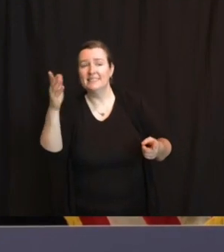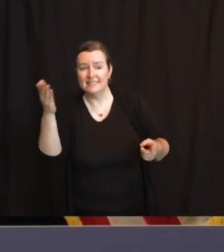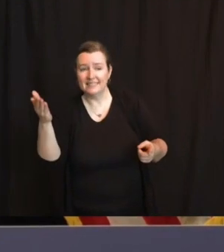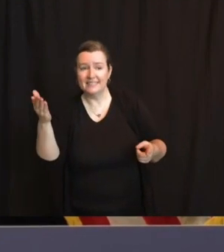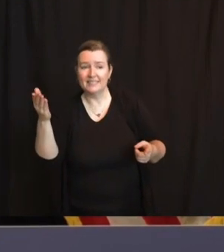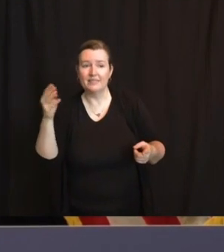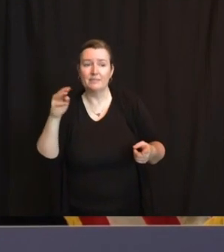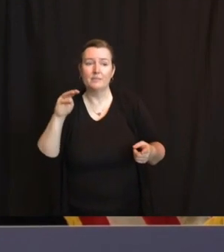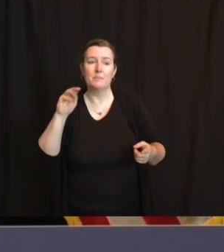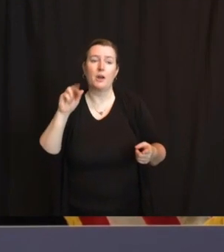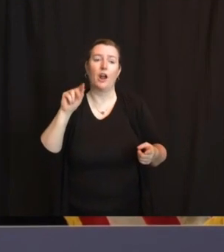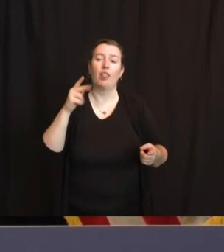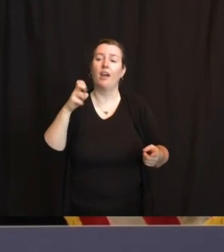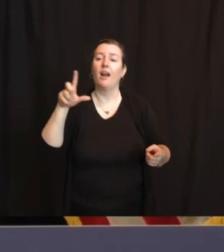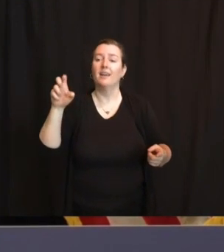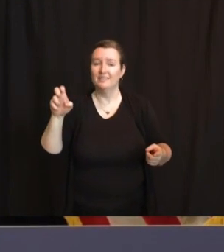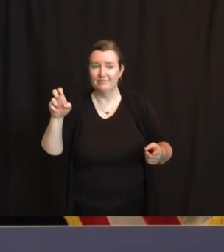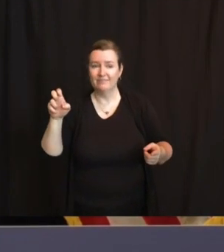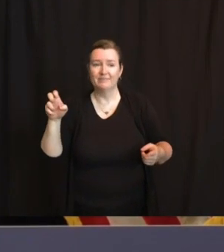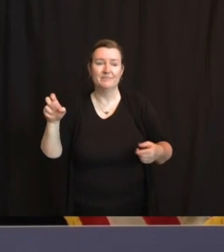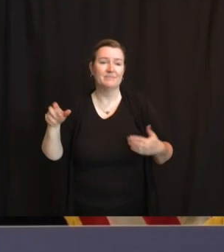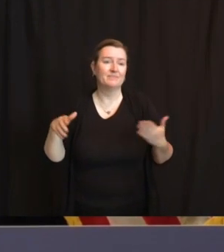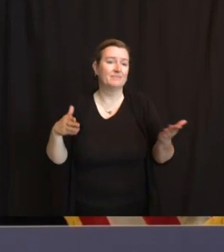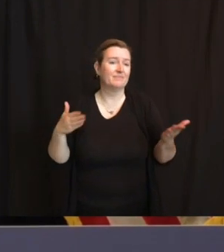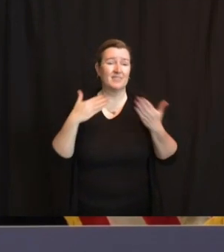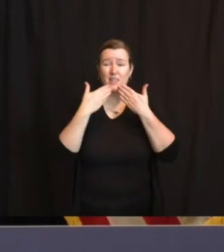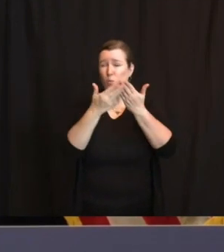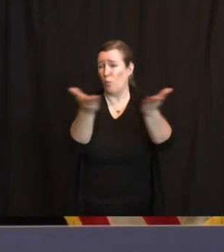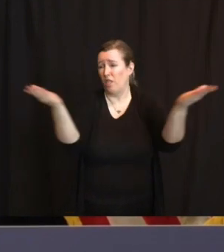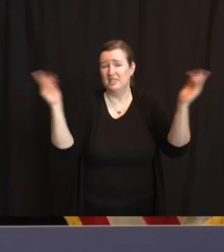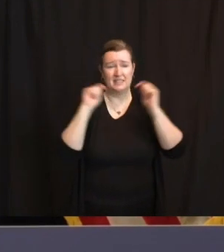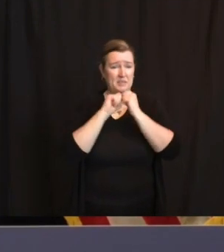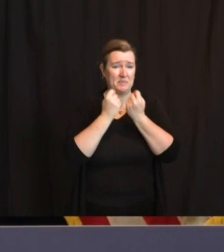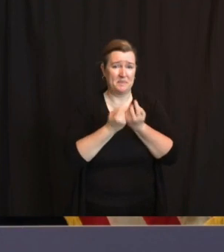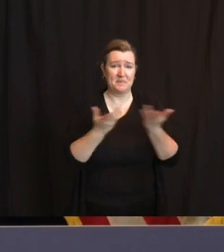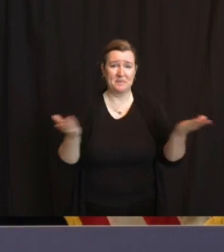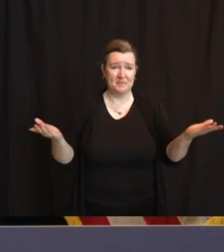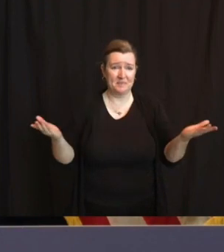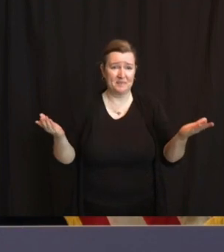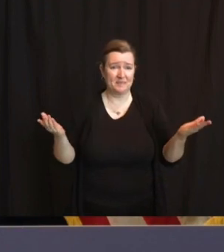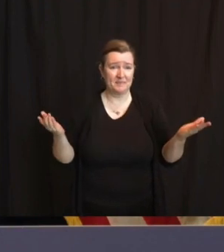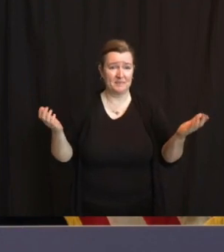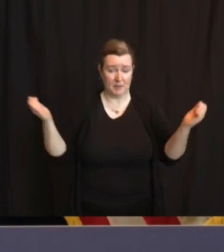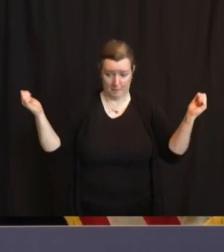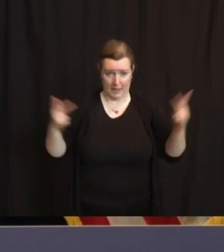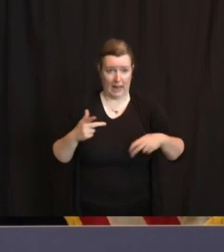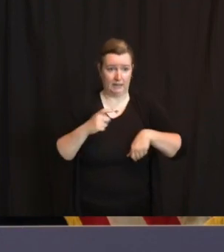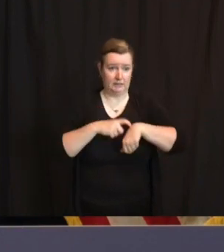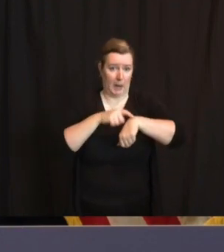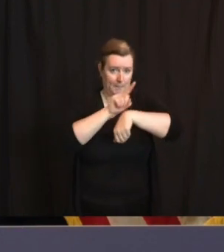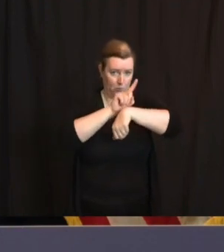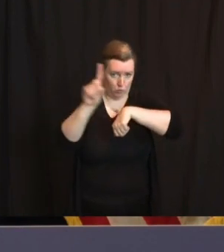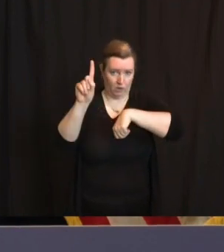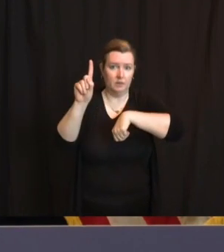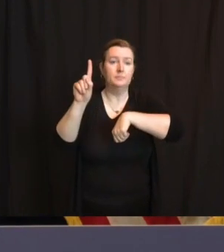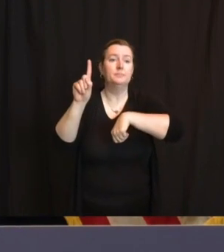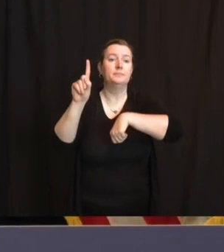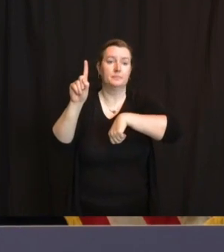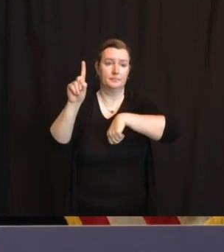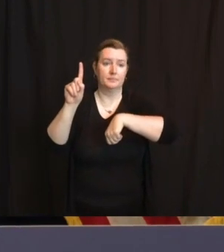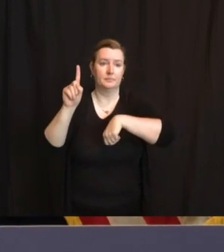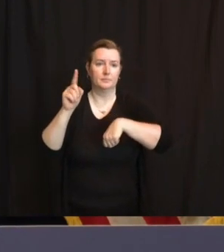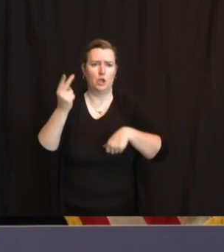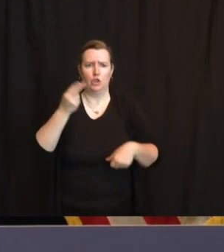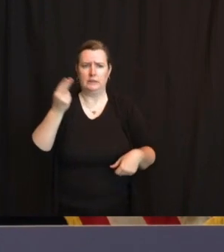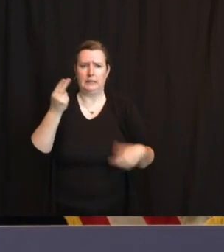Again, we'll be back here, unless you hear otherwise, at 1 o'clock tomorrow. Thursday is TBD. I can say right now, I think we're